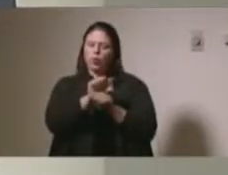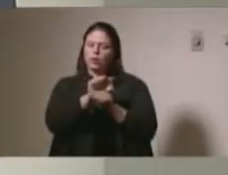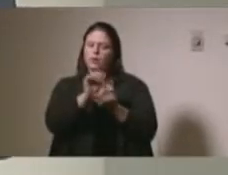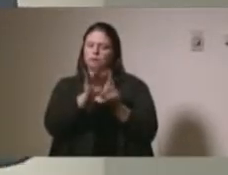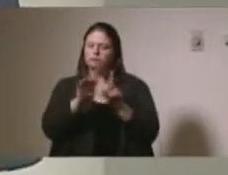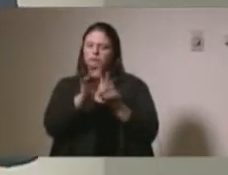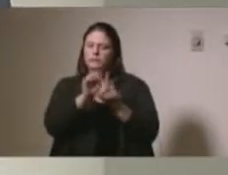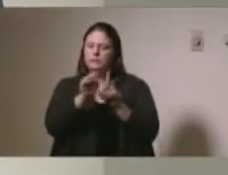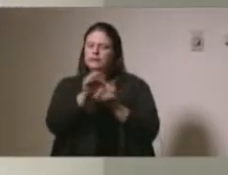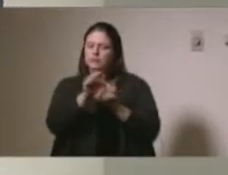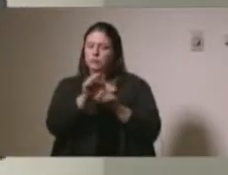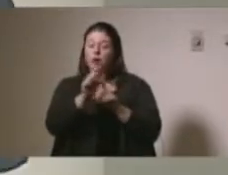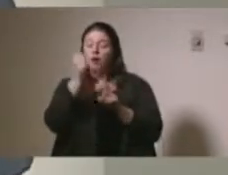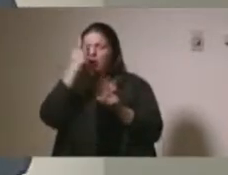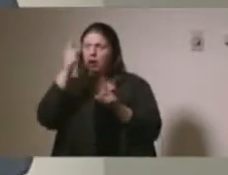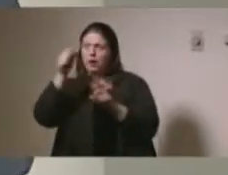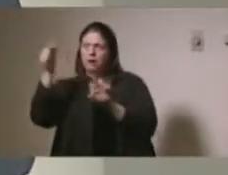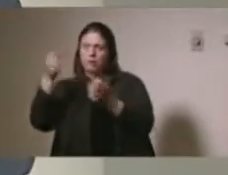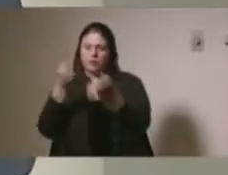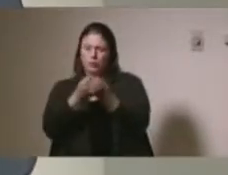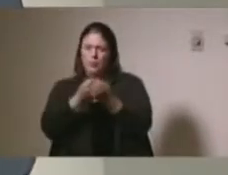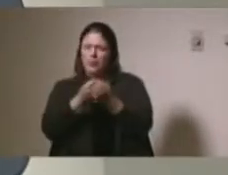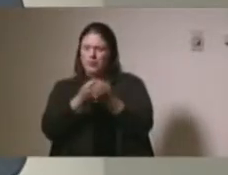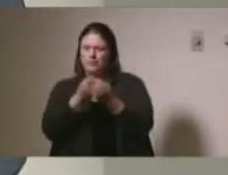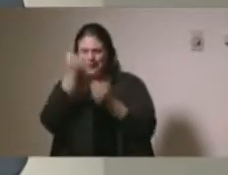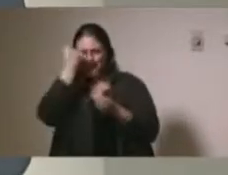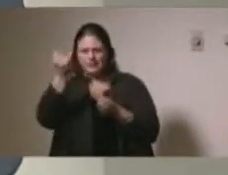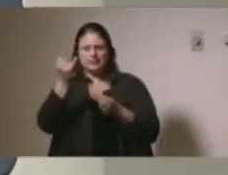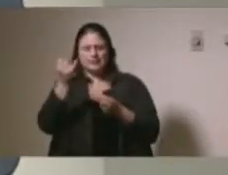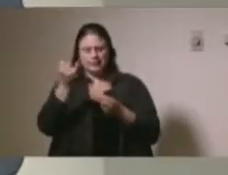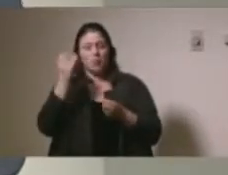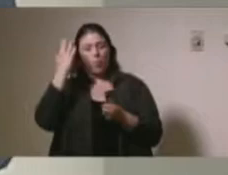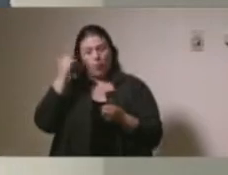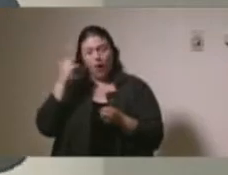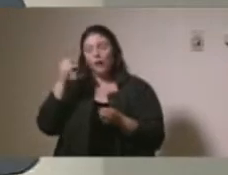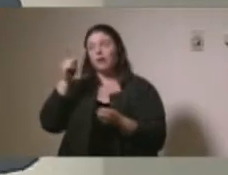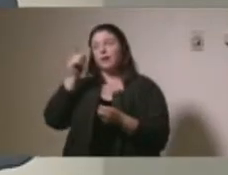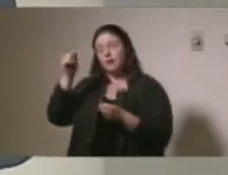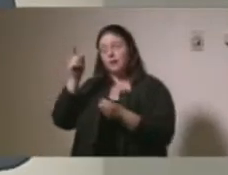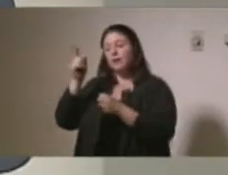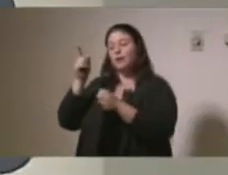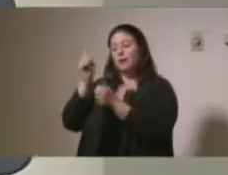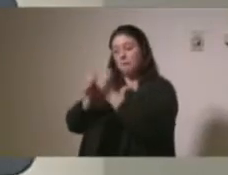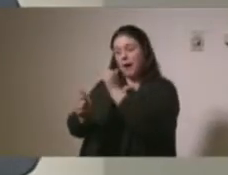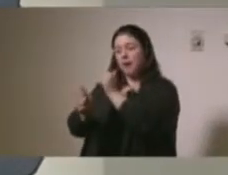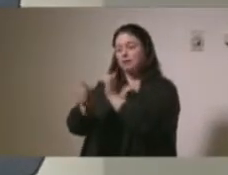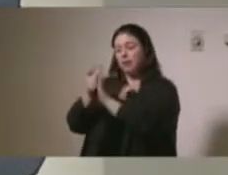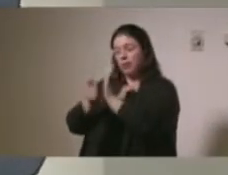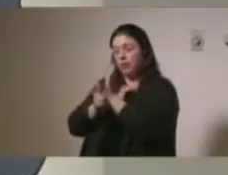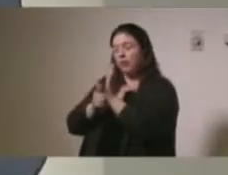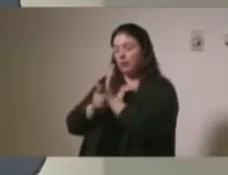with the support of the government, because the federal government adopted a law, Bill